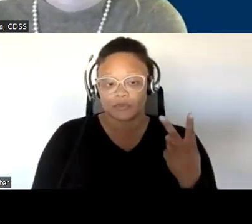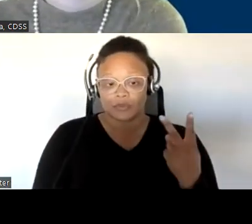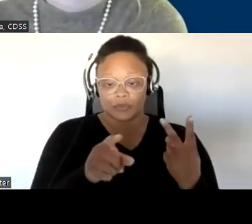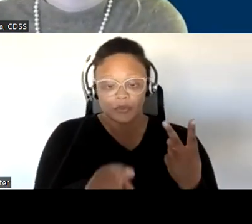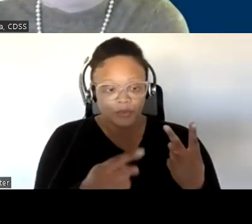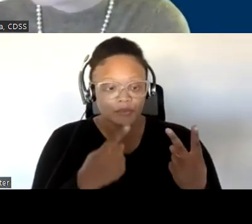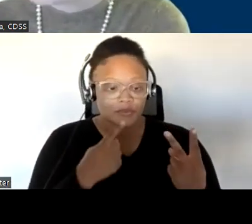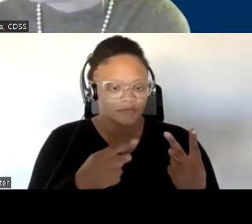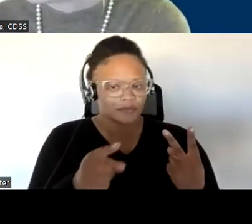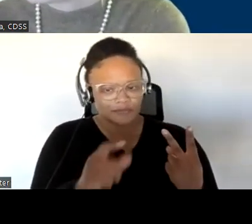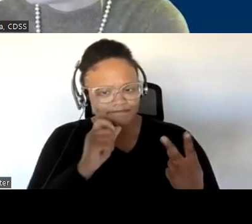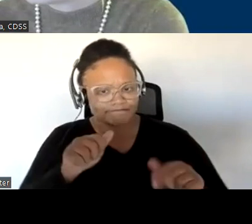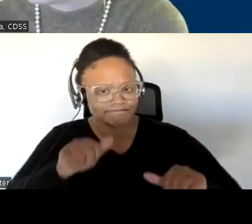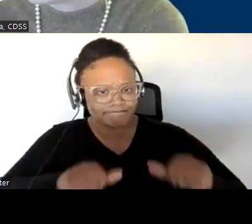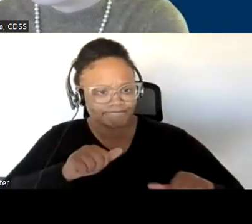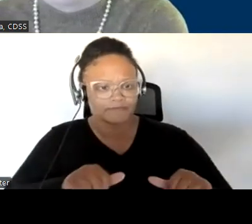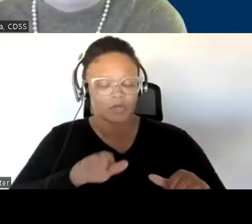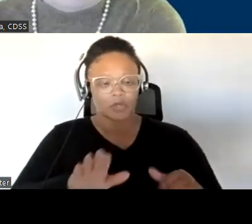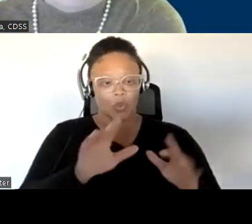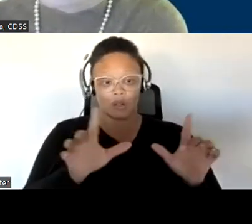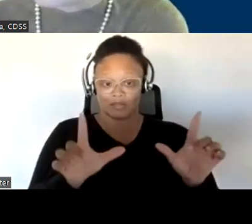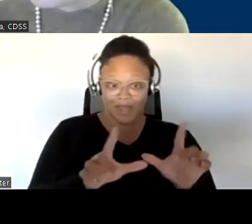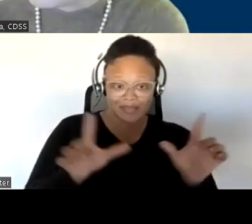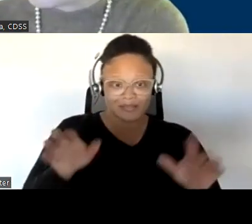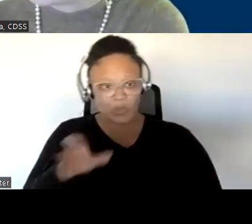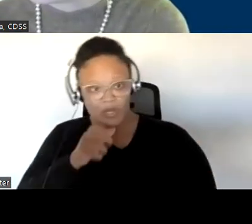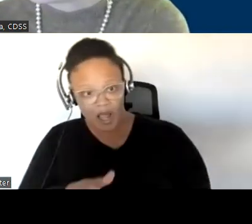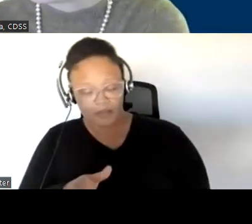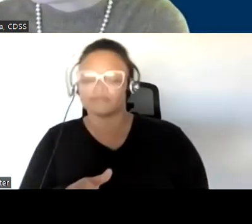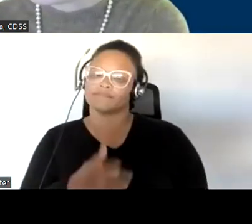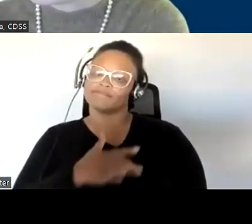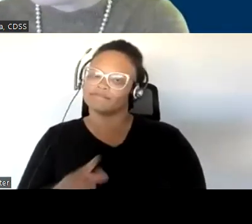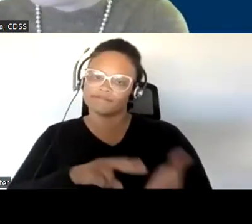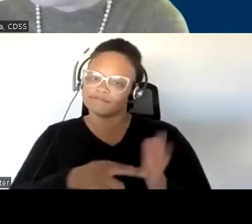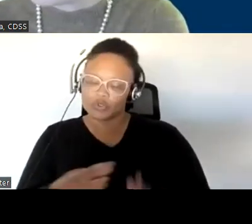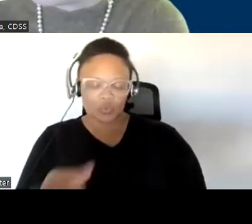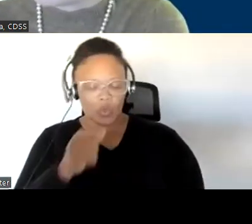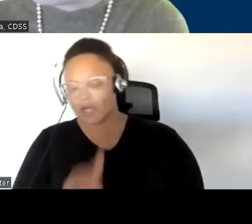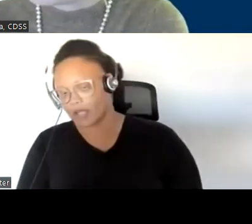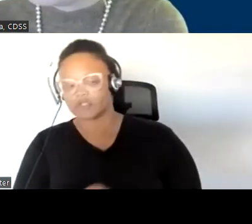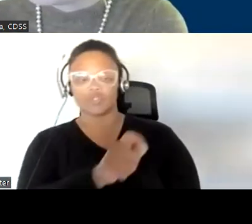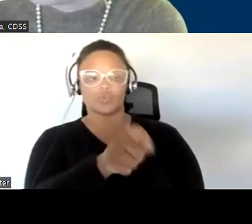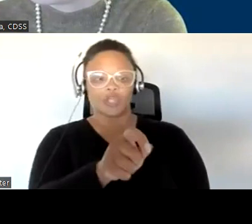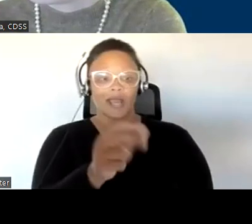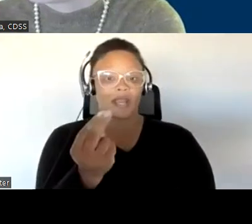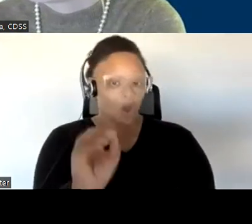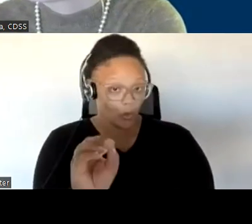you're unsure whether or not you're licensed, you likely aren't, so you can select no for that